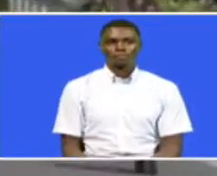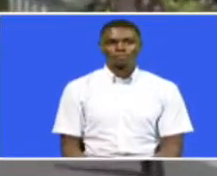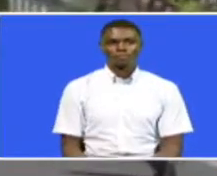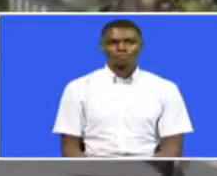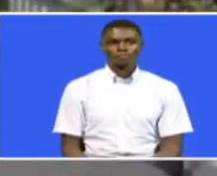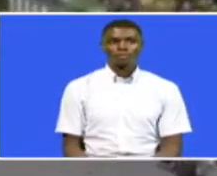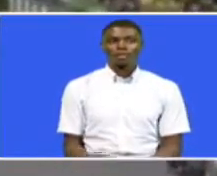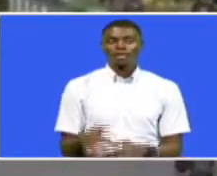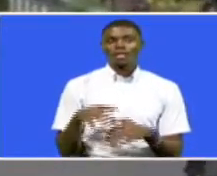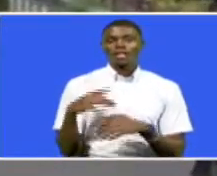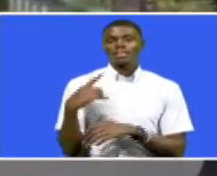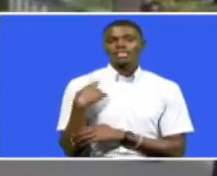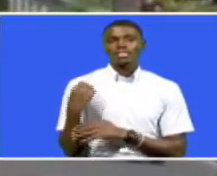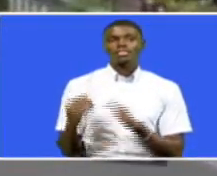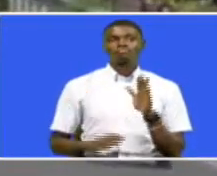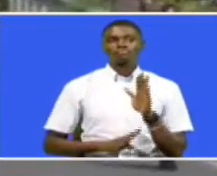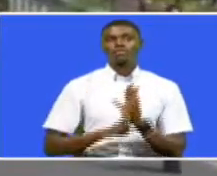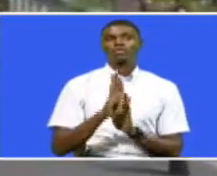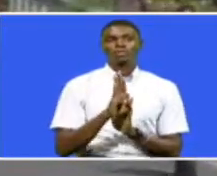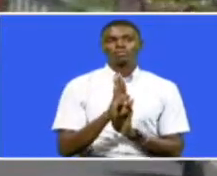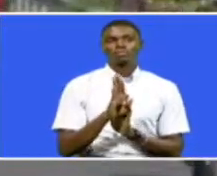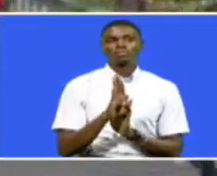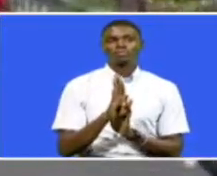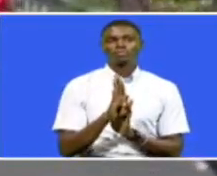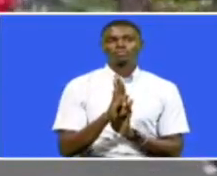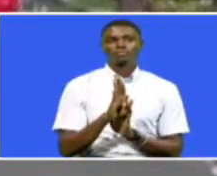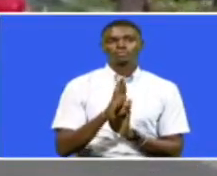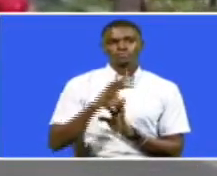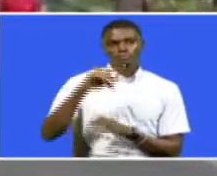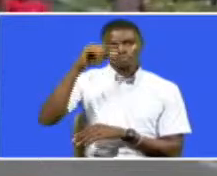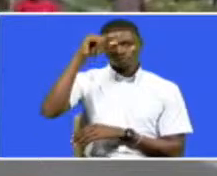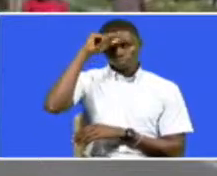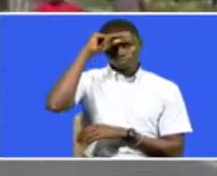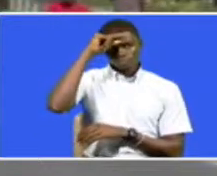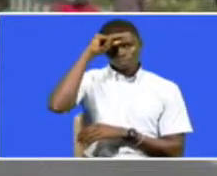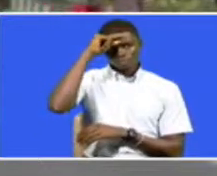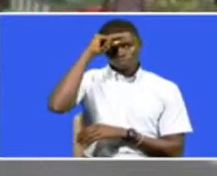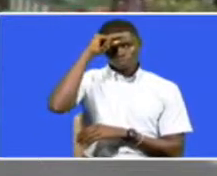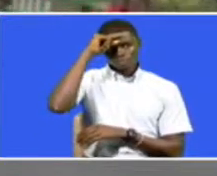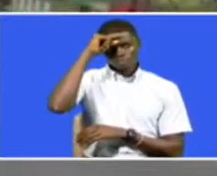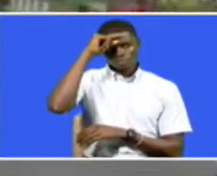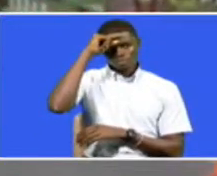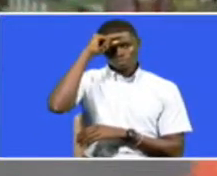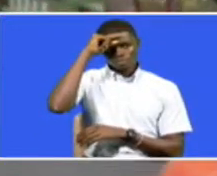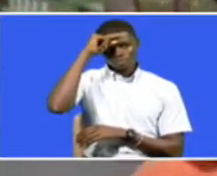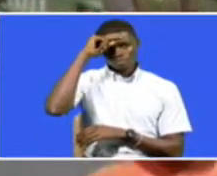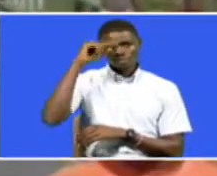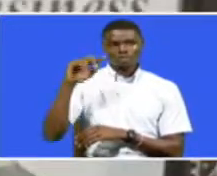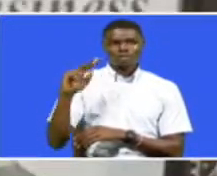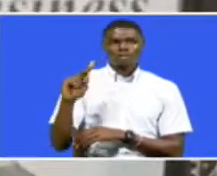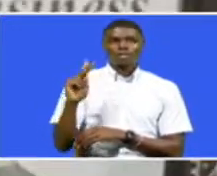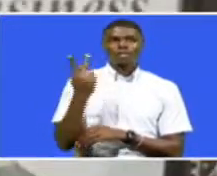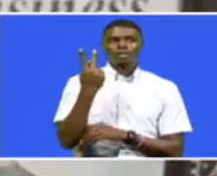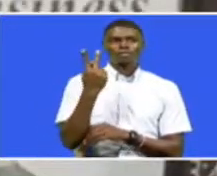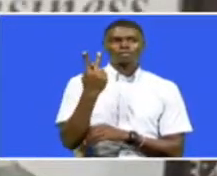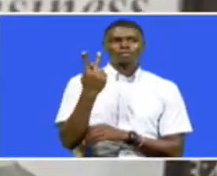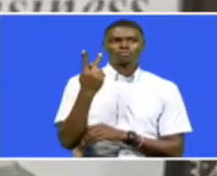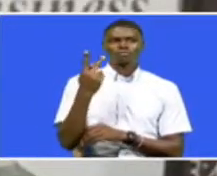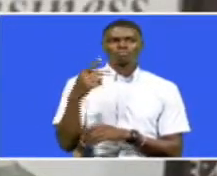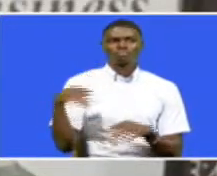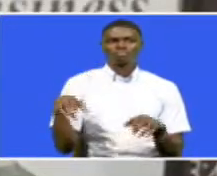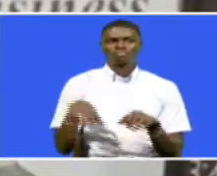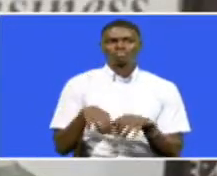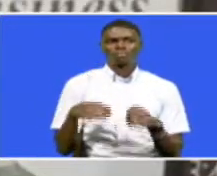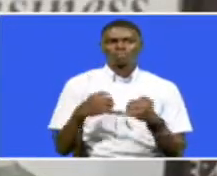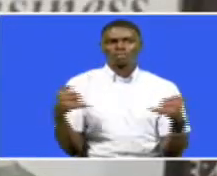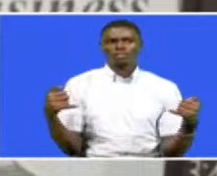The recent development by the government of building a jetty at Kenya Pipeline was also